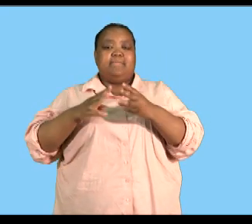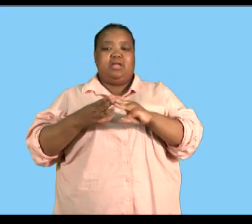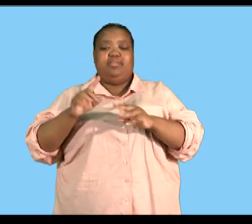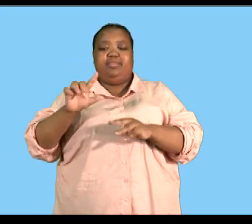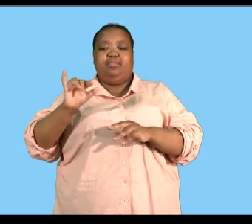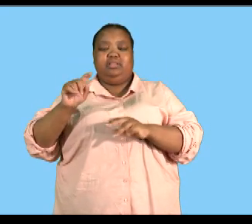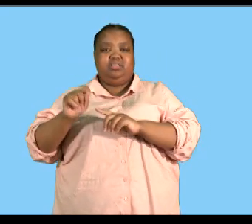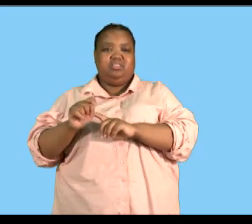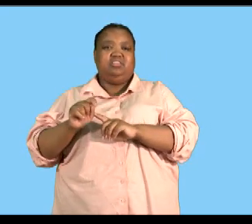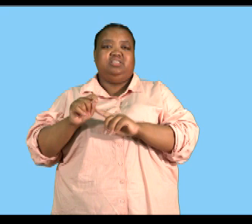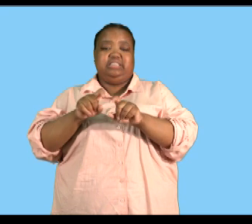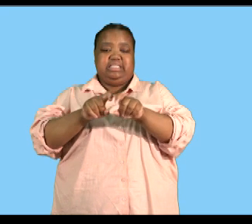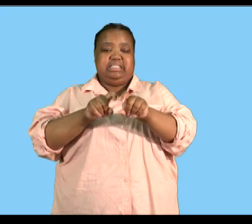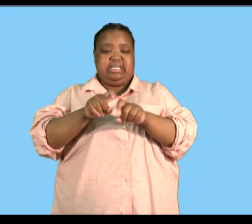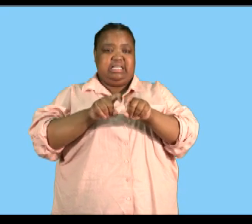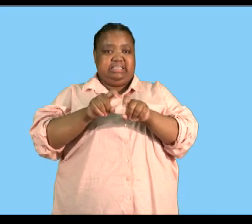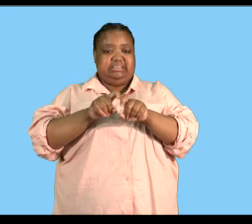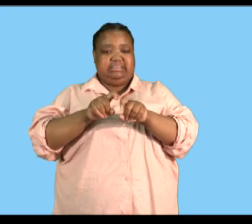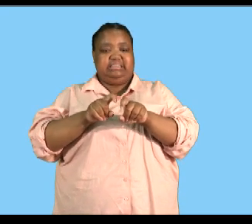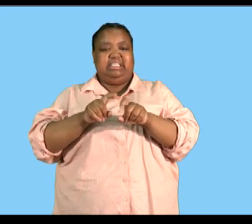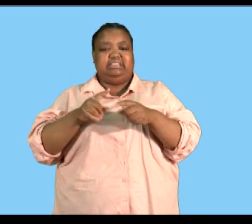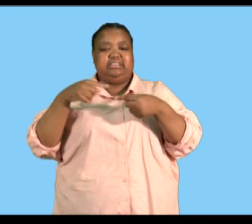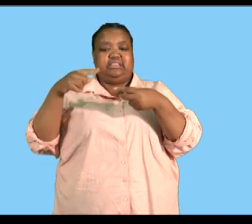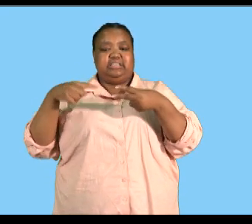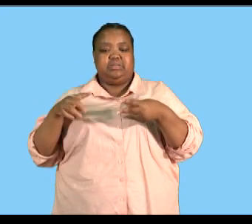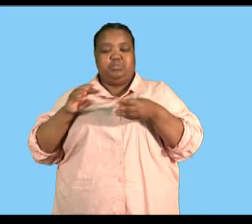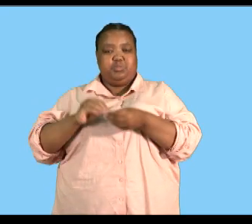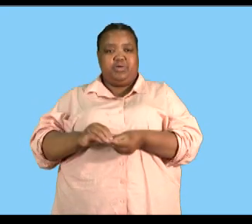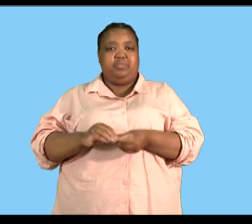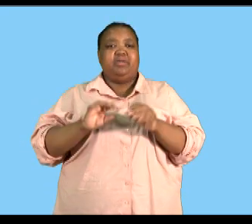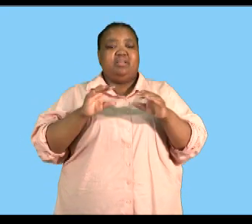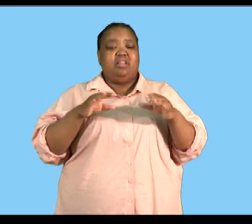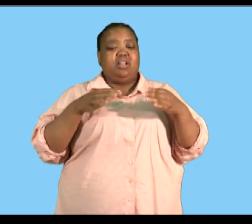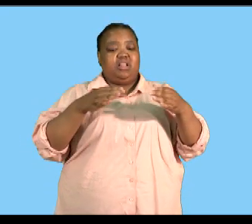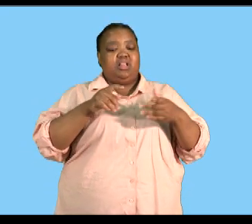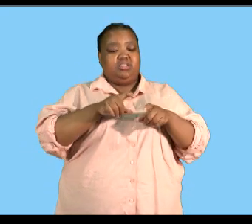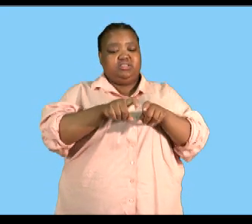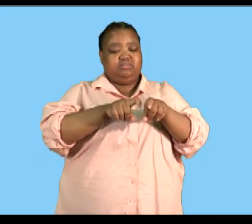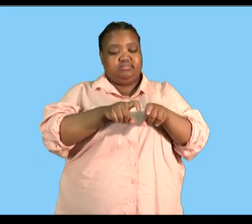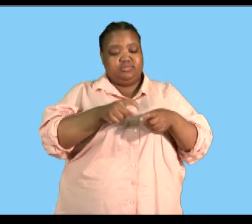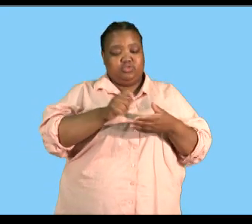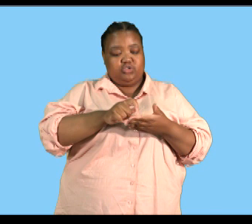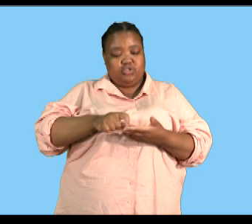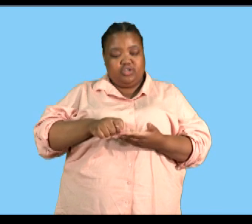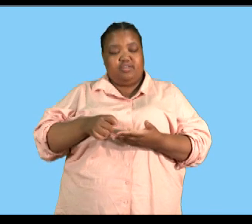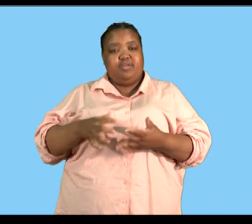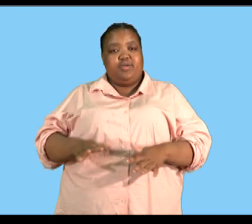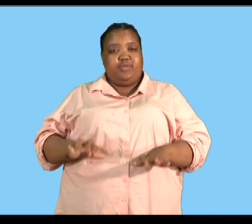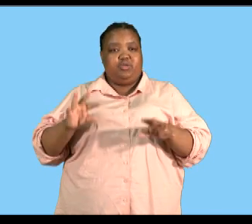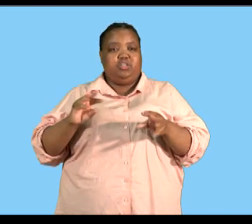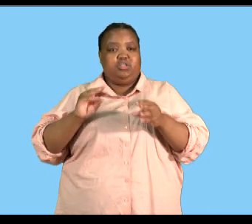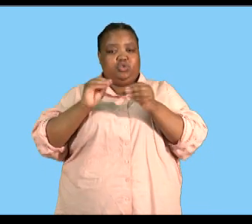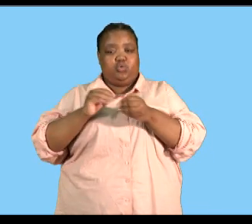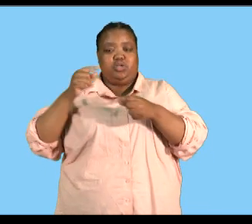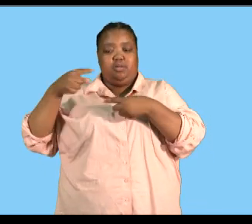test marks out of 50 obtained by a class in grade 10 learners. Use the table below and answer the